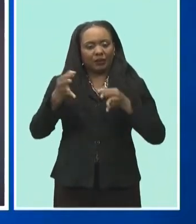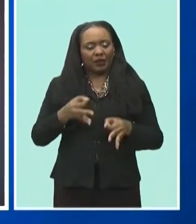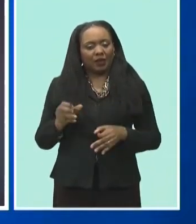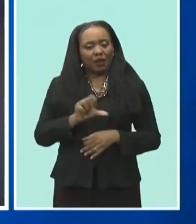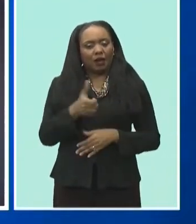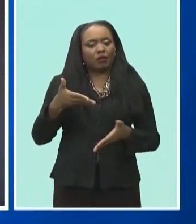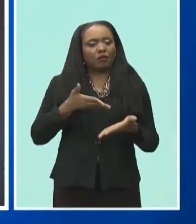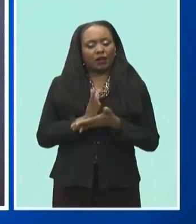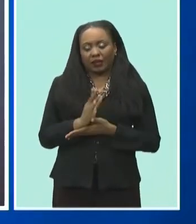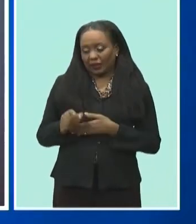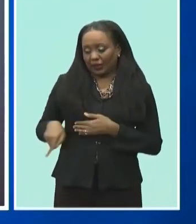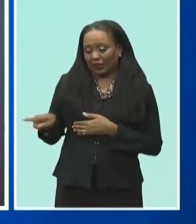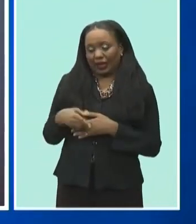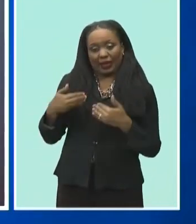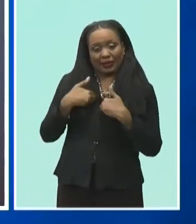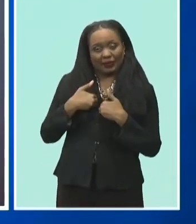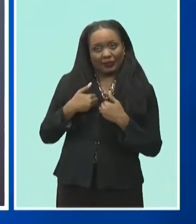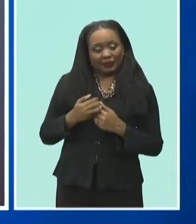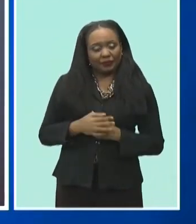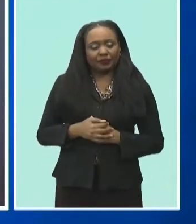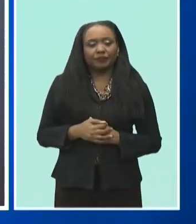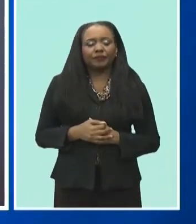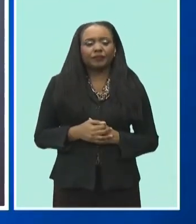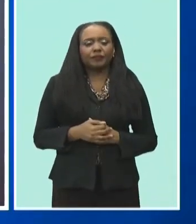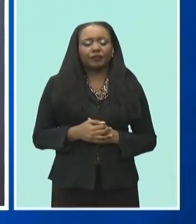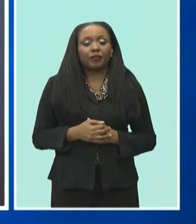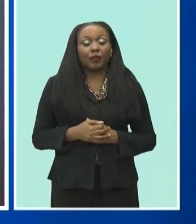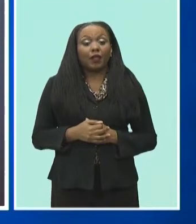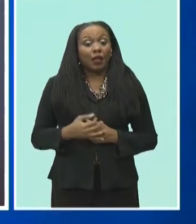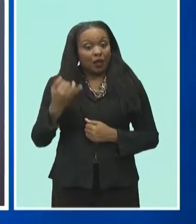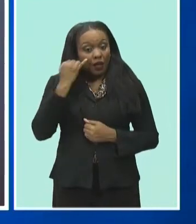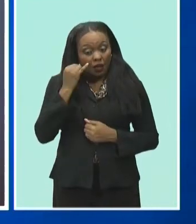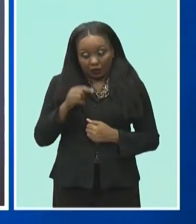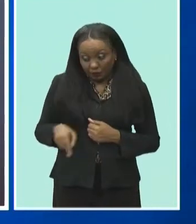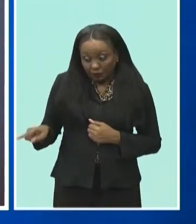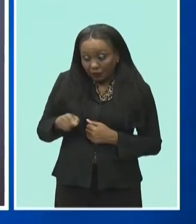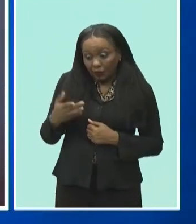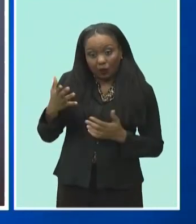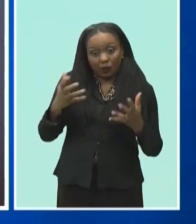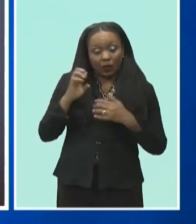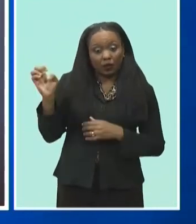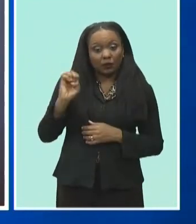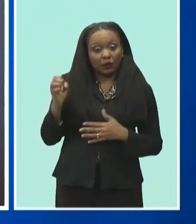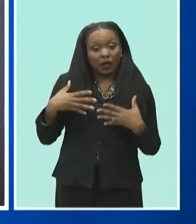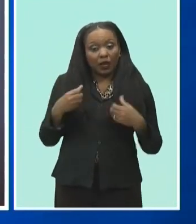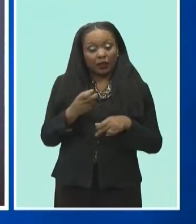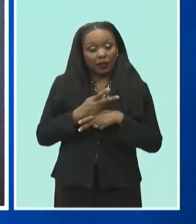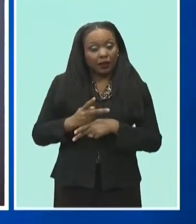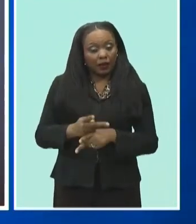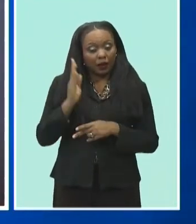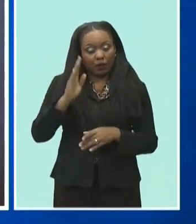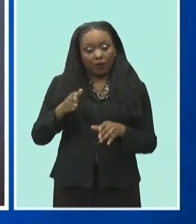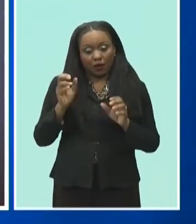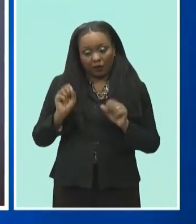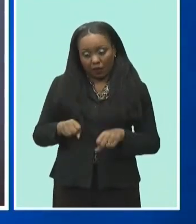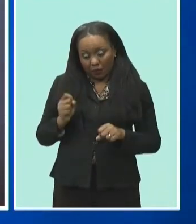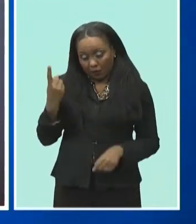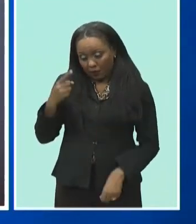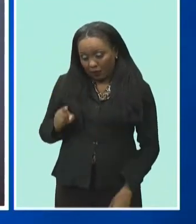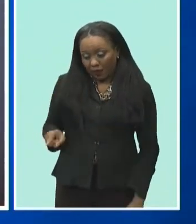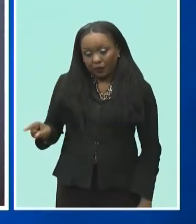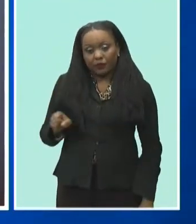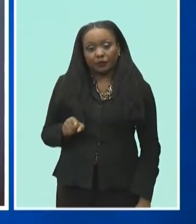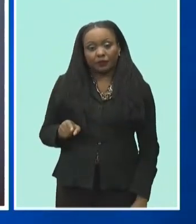have. They are entitled to emergency health care. There's some primary health care that will be available to them.